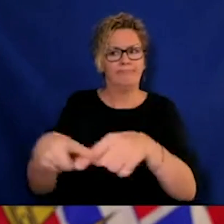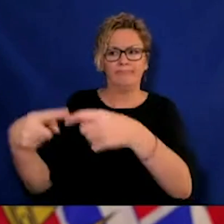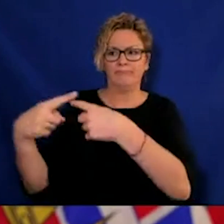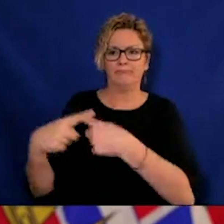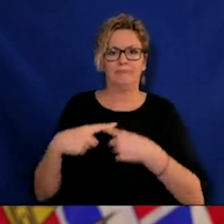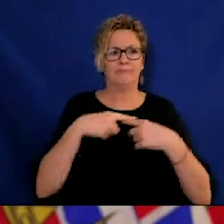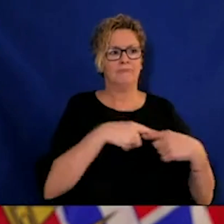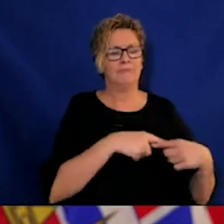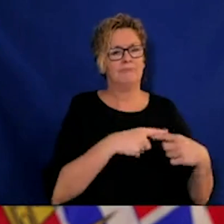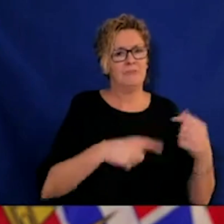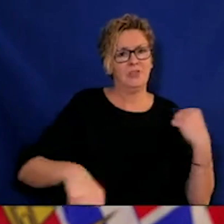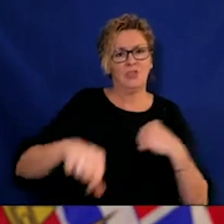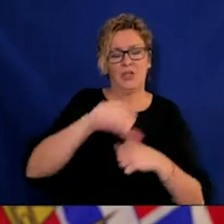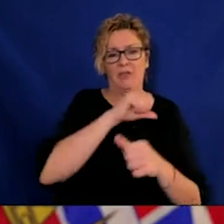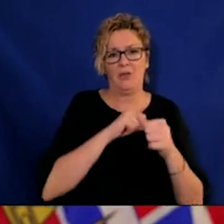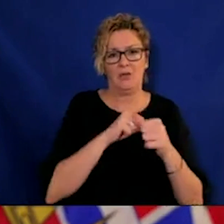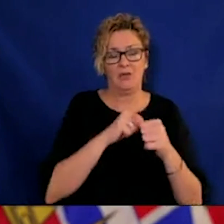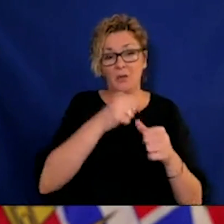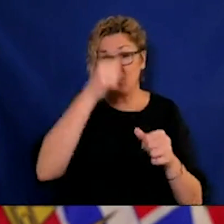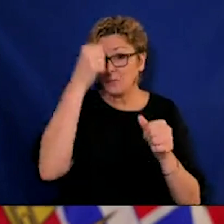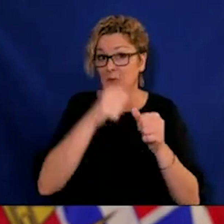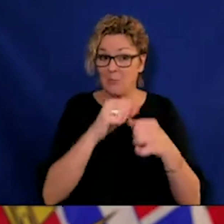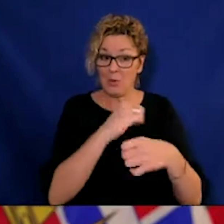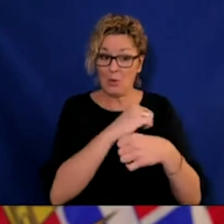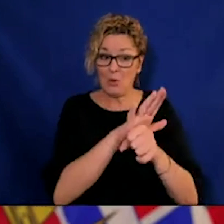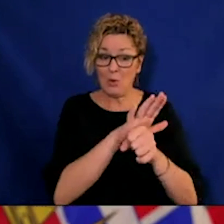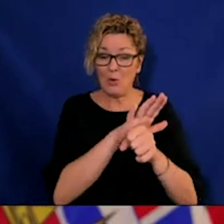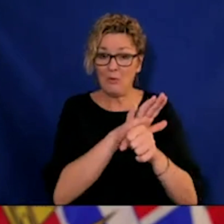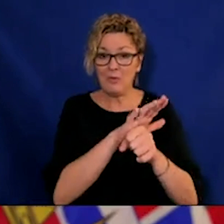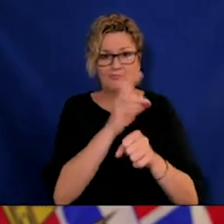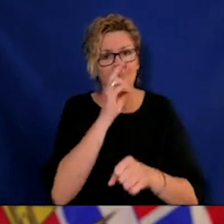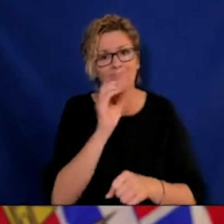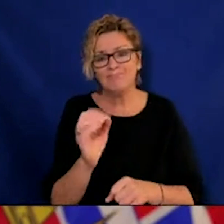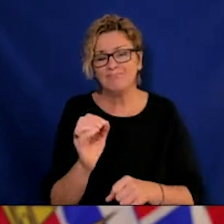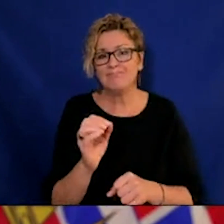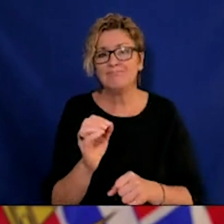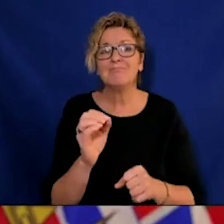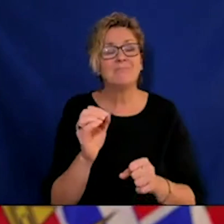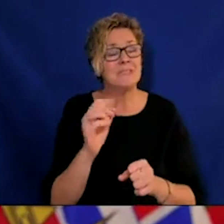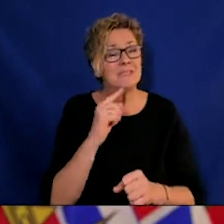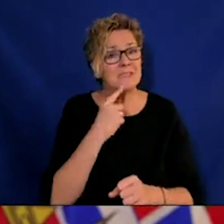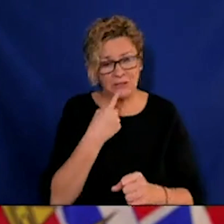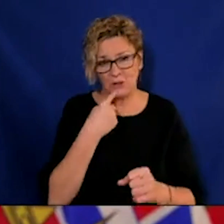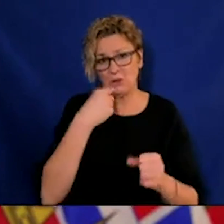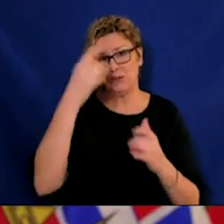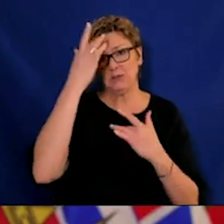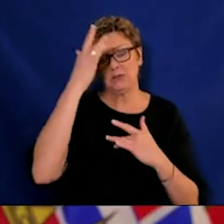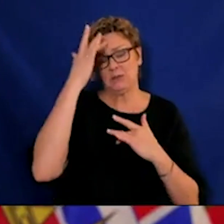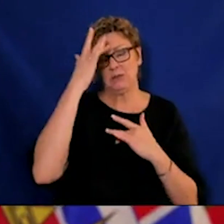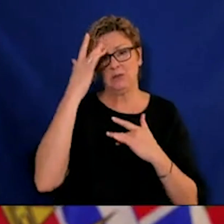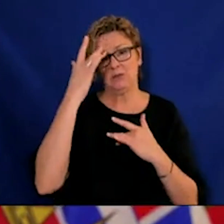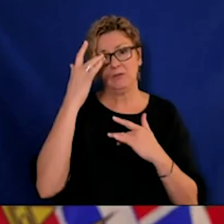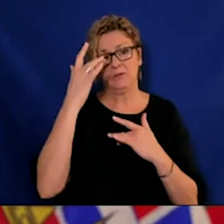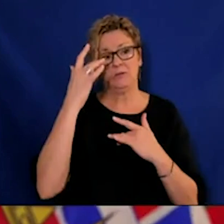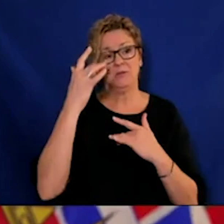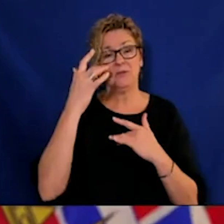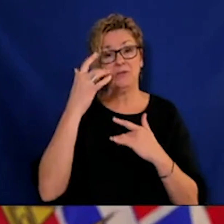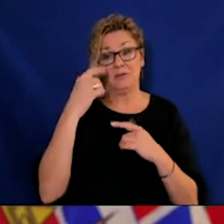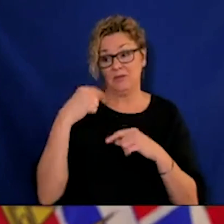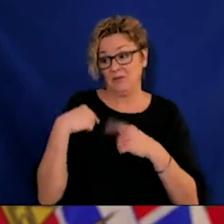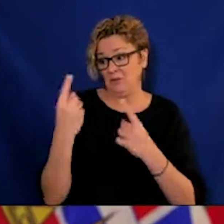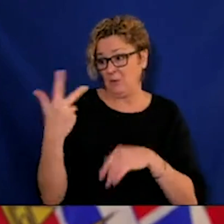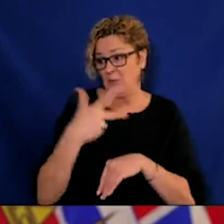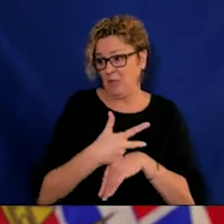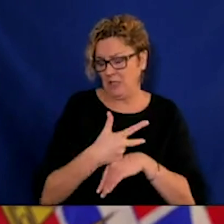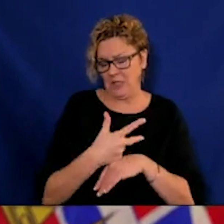many, young and old. This past weekend, as you know, we had the largest number of people die from COVID-19 in